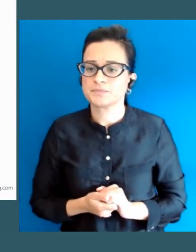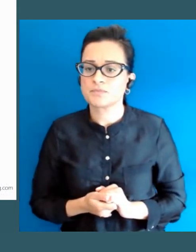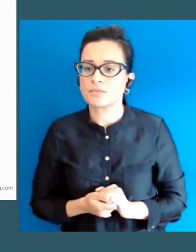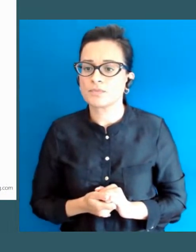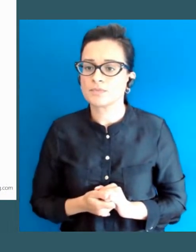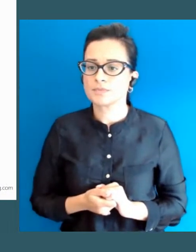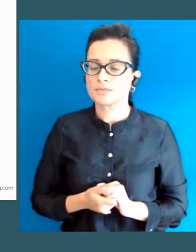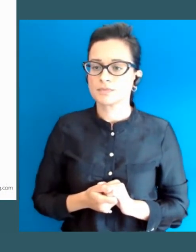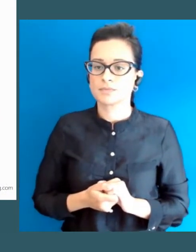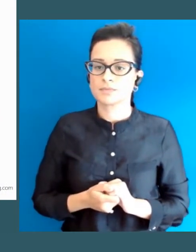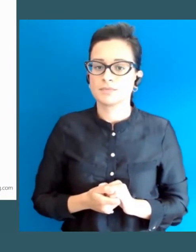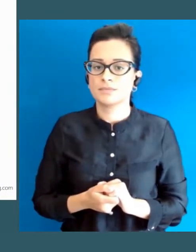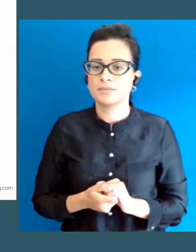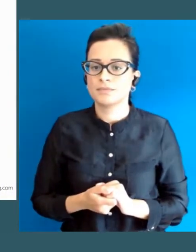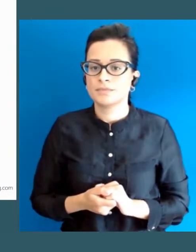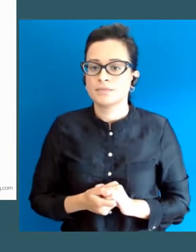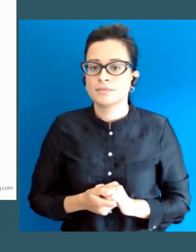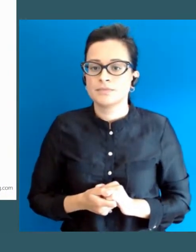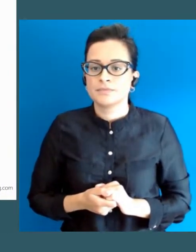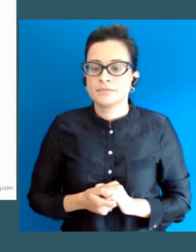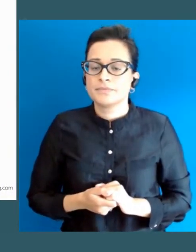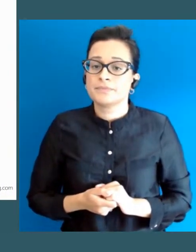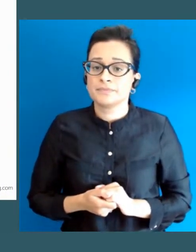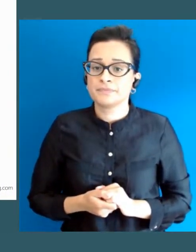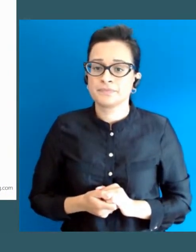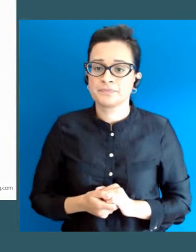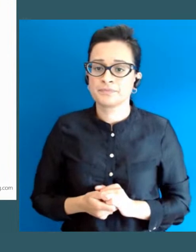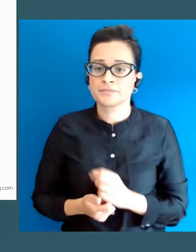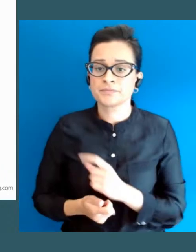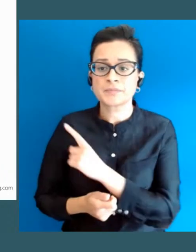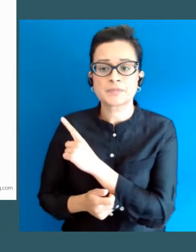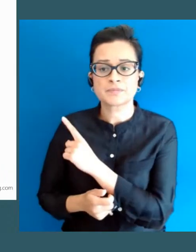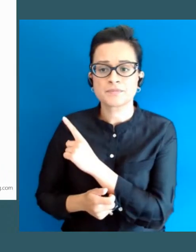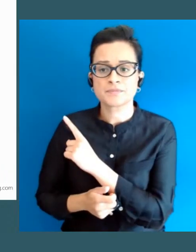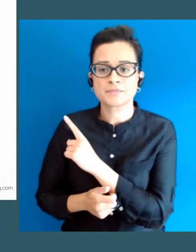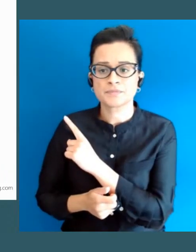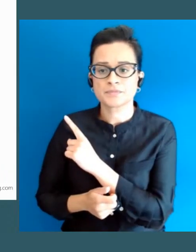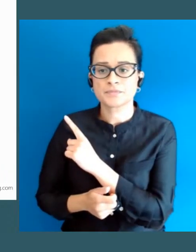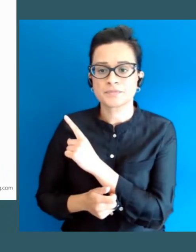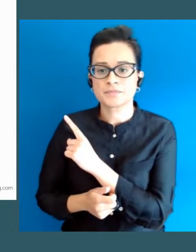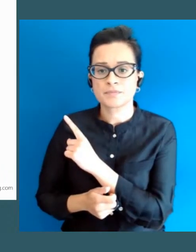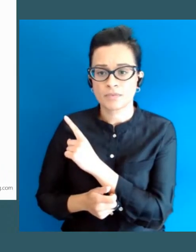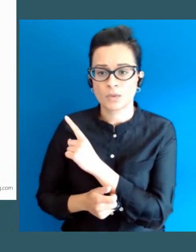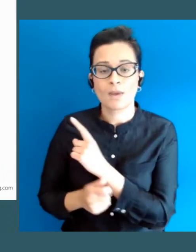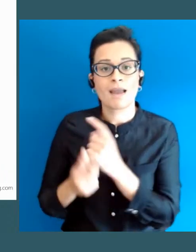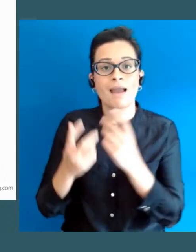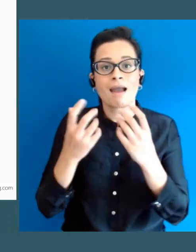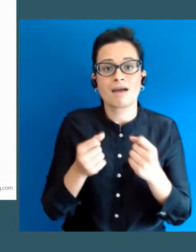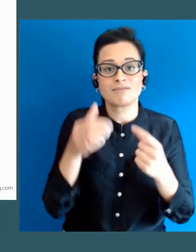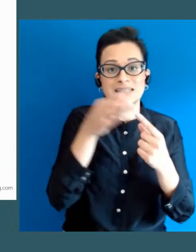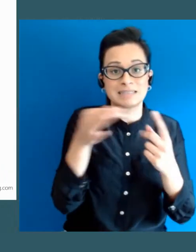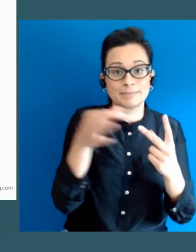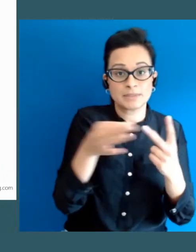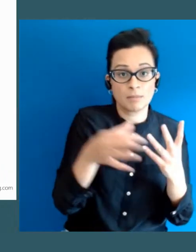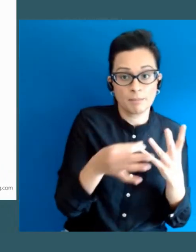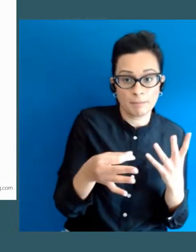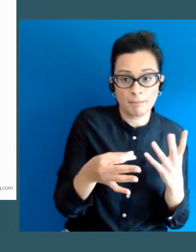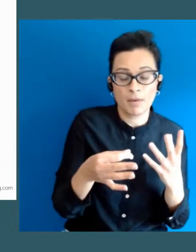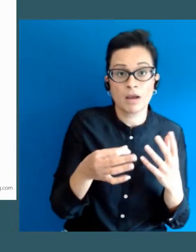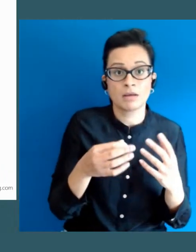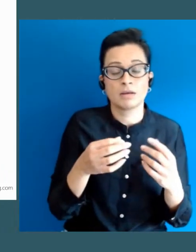One thing I just wanted to mention here is the symptom overlap between anxiety and allergy. And this is also one of the reasons why we